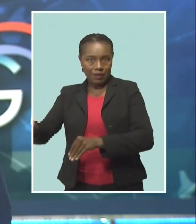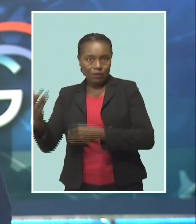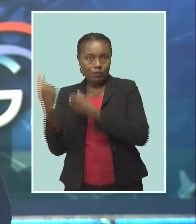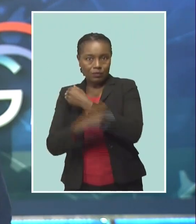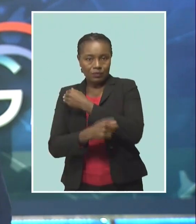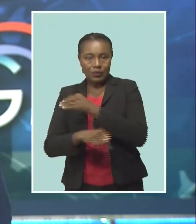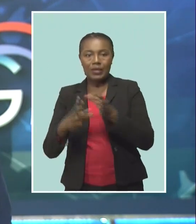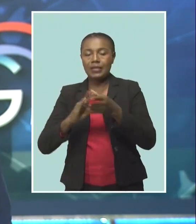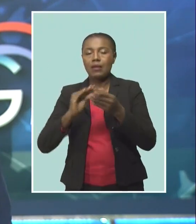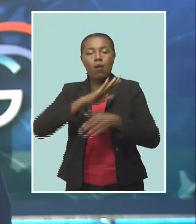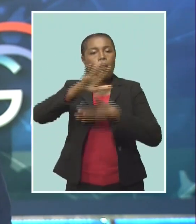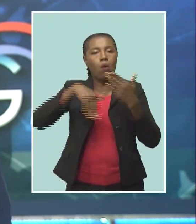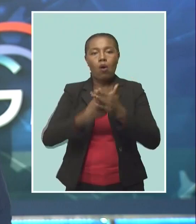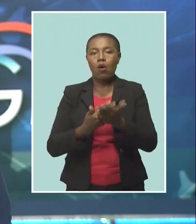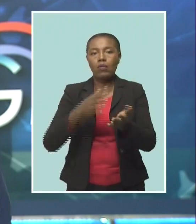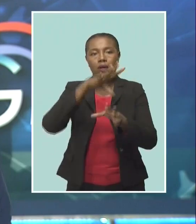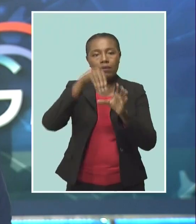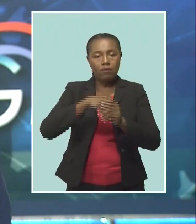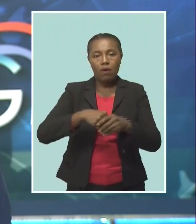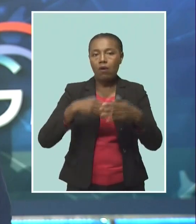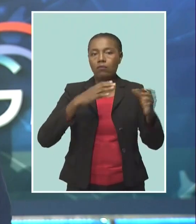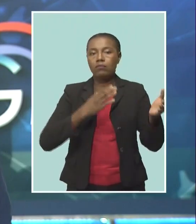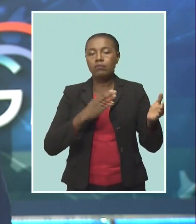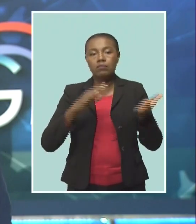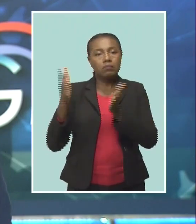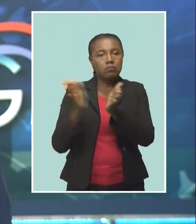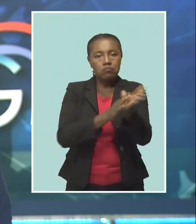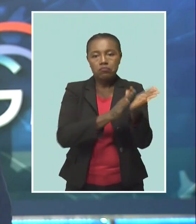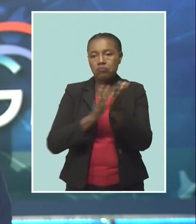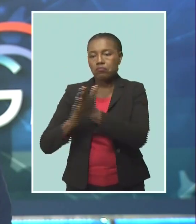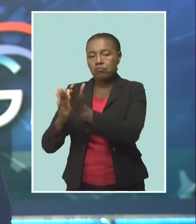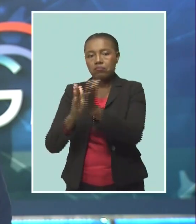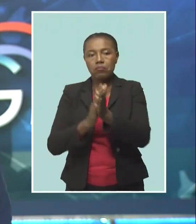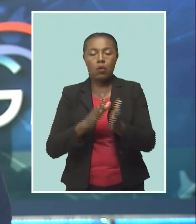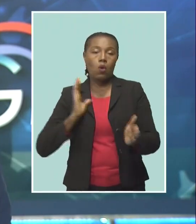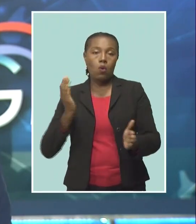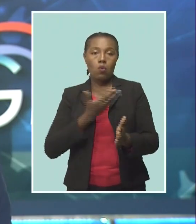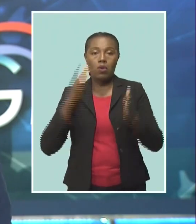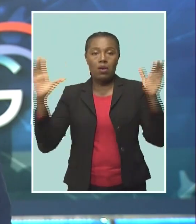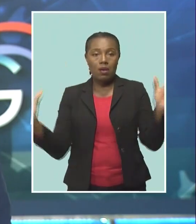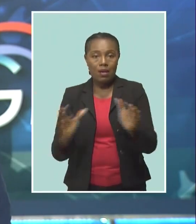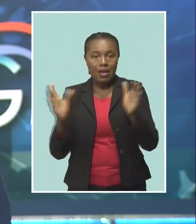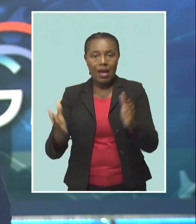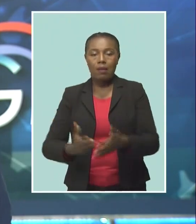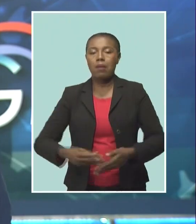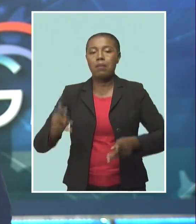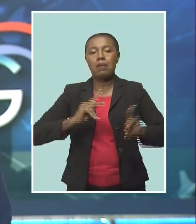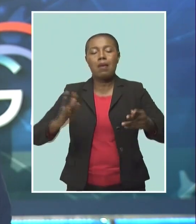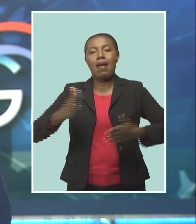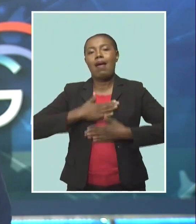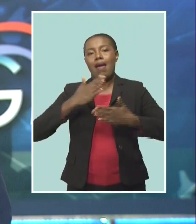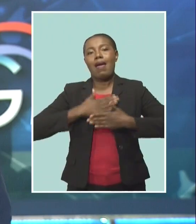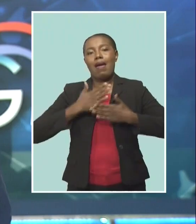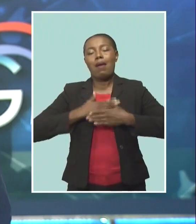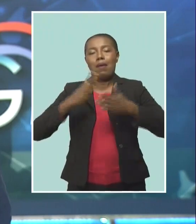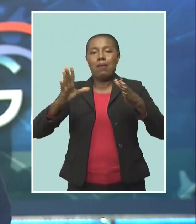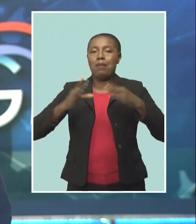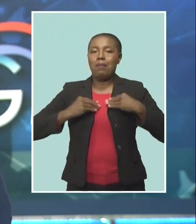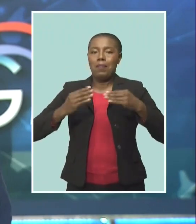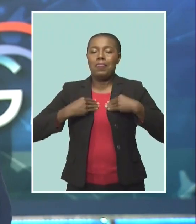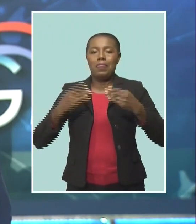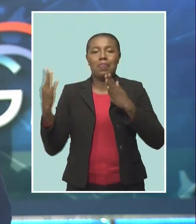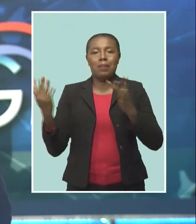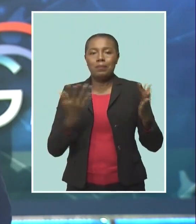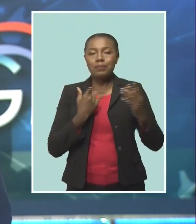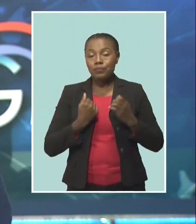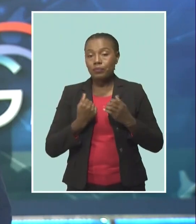organizing committees, noting We Gatherin has been well received. Senator King was a guest on CBC TV8's